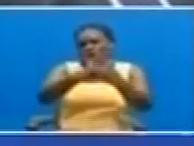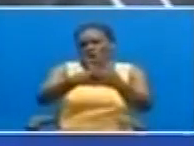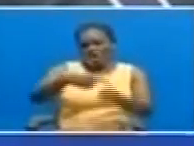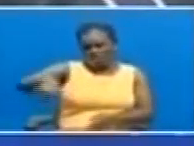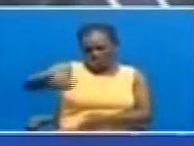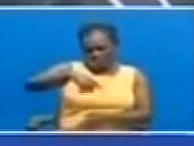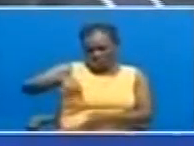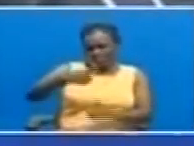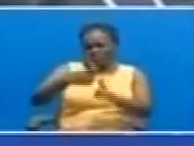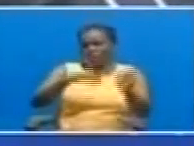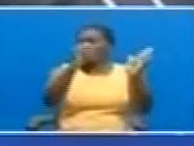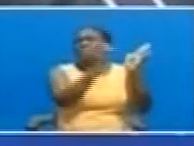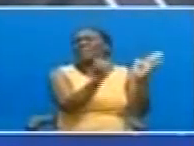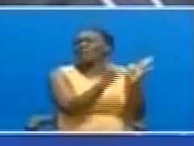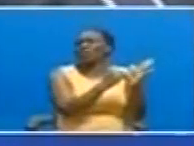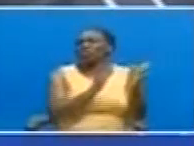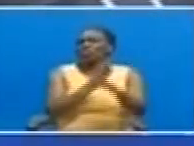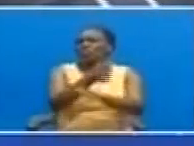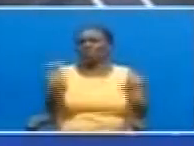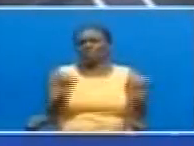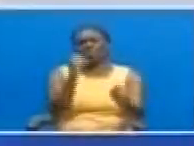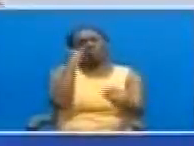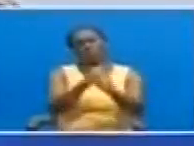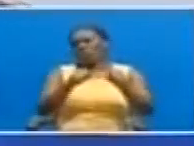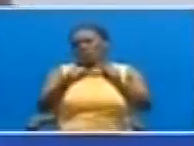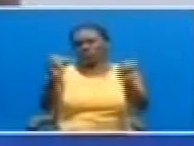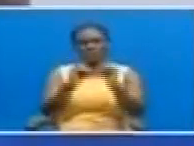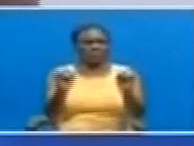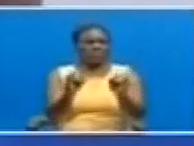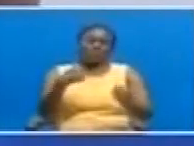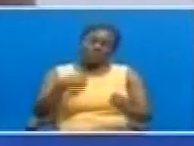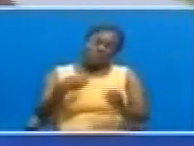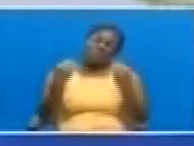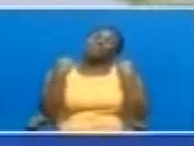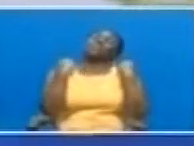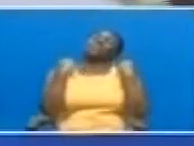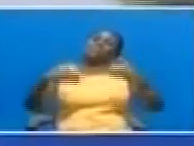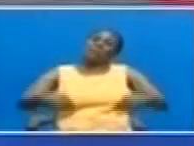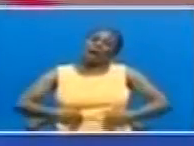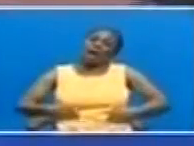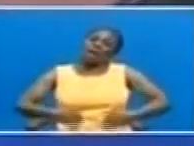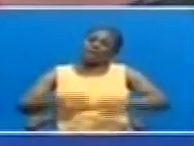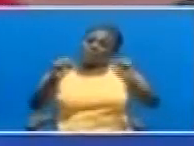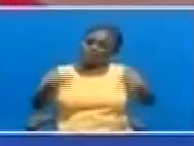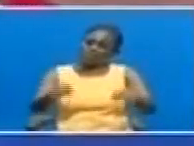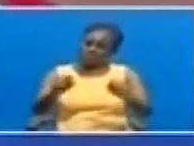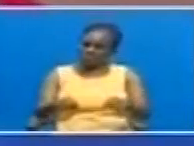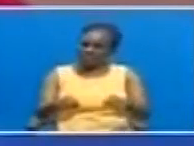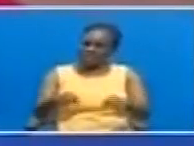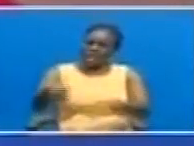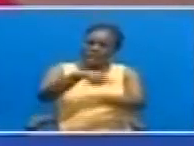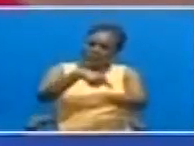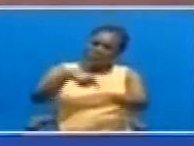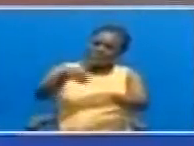hapa na magari kutoka Machakos yaipiti hapa. Kuna kazi itaendelea. Hata naona nitalala njaa, watoto wangu watalala njaa. Hiyo masaa